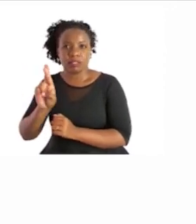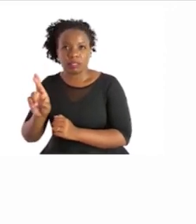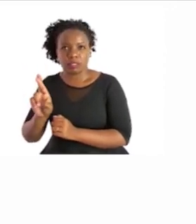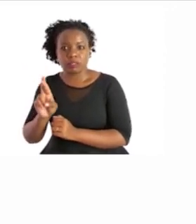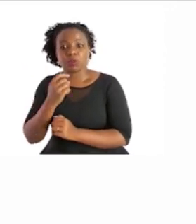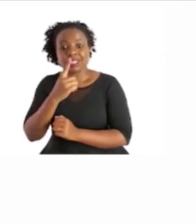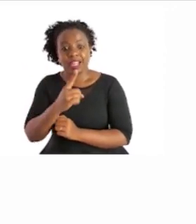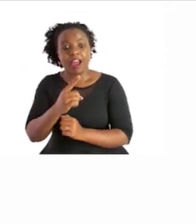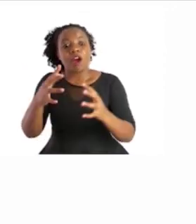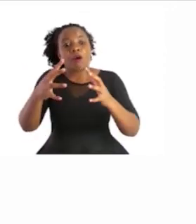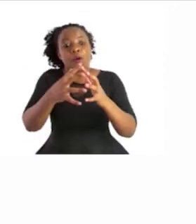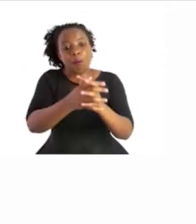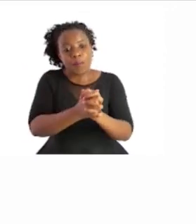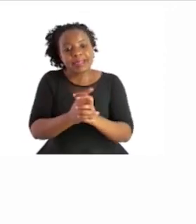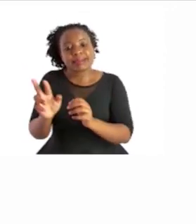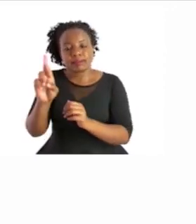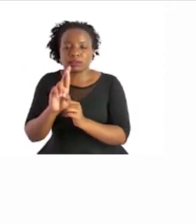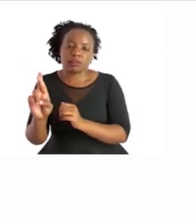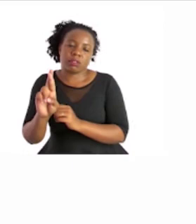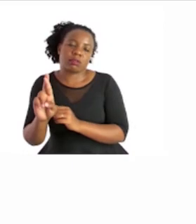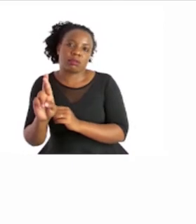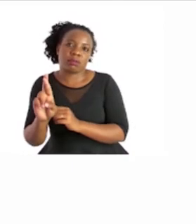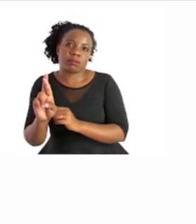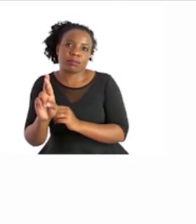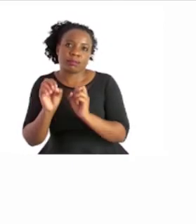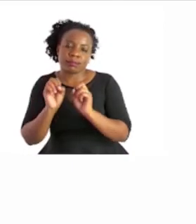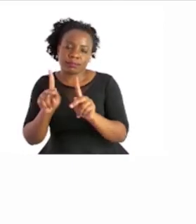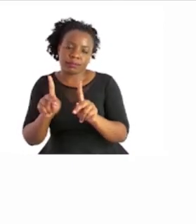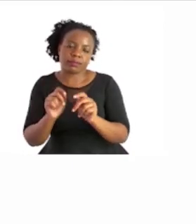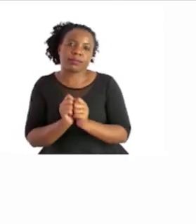commerce region. All right.